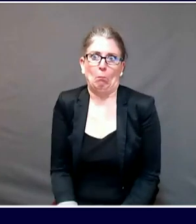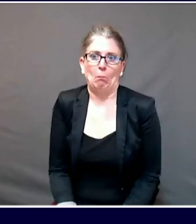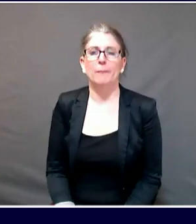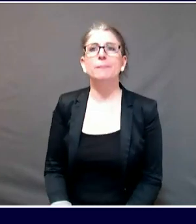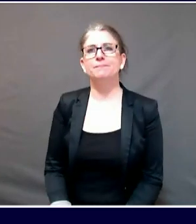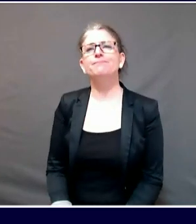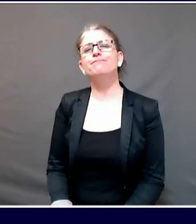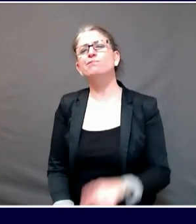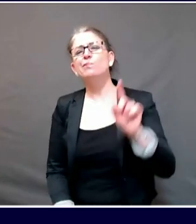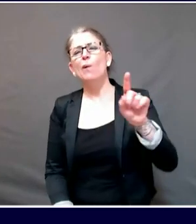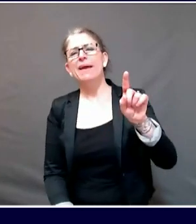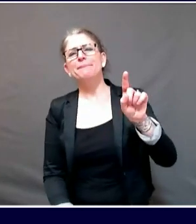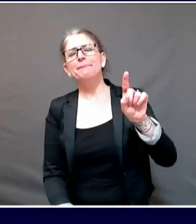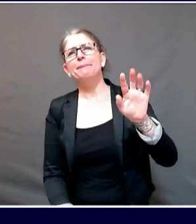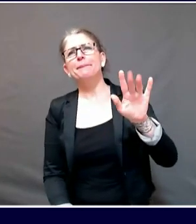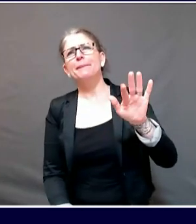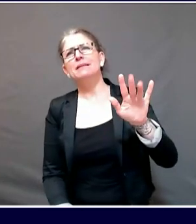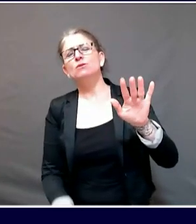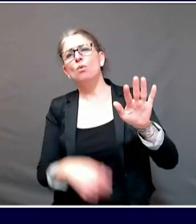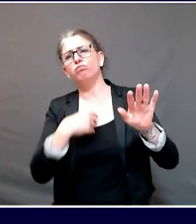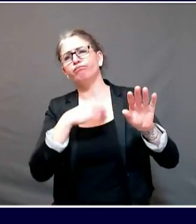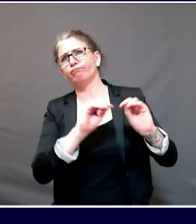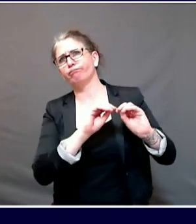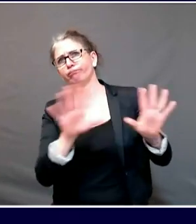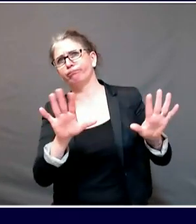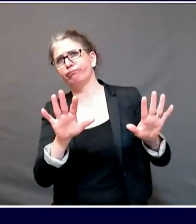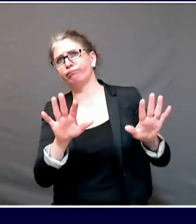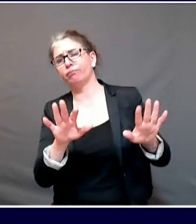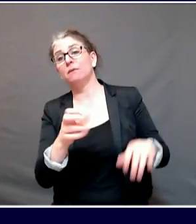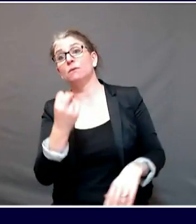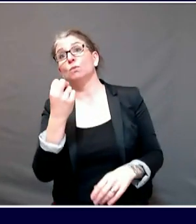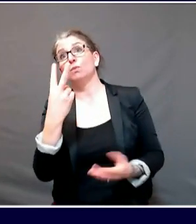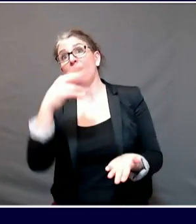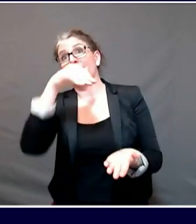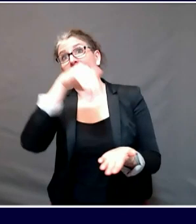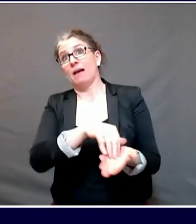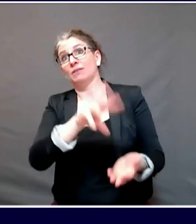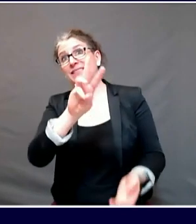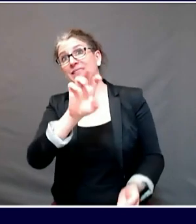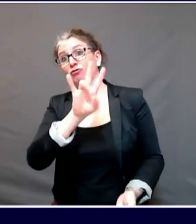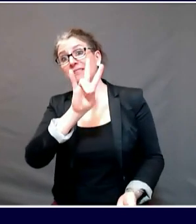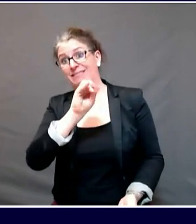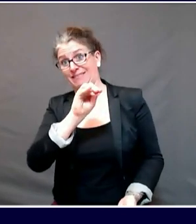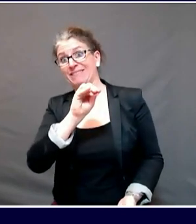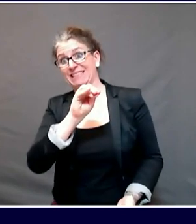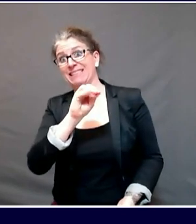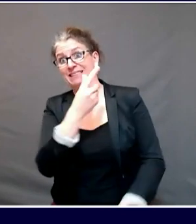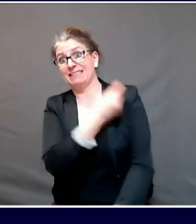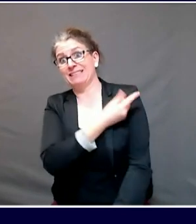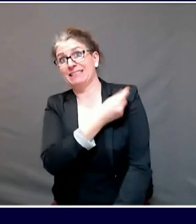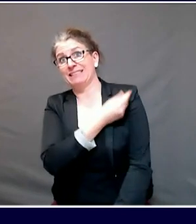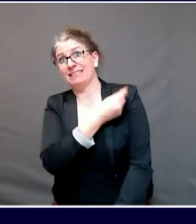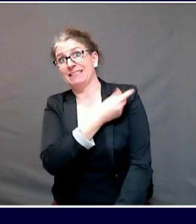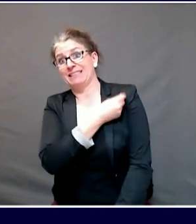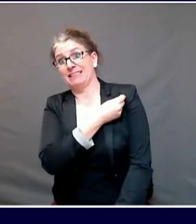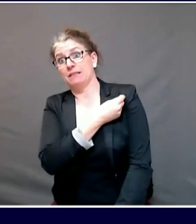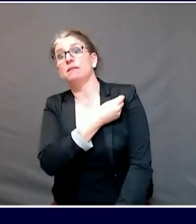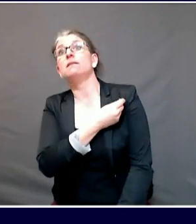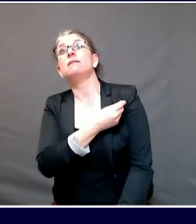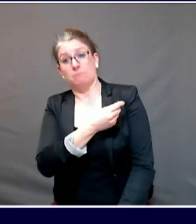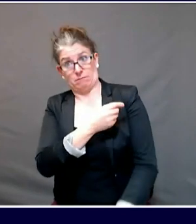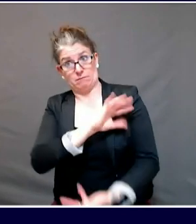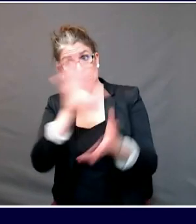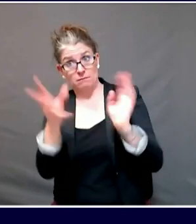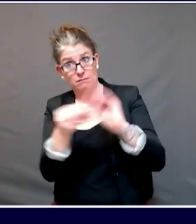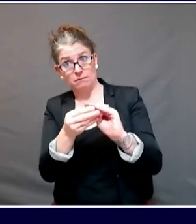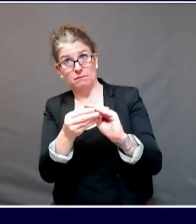the 12,675, the balance should arrive tomorrow? Is that right? Oh, so Joe, what's arriving tomorrow